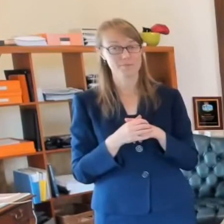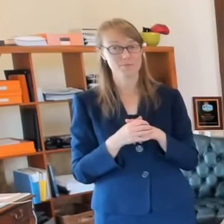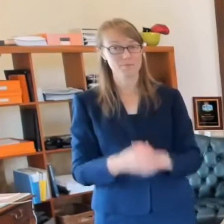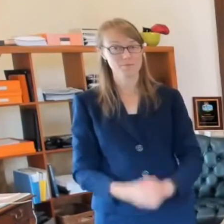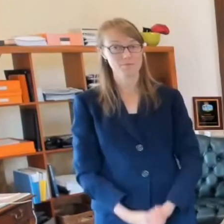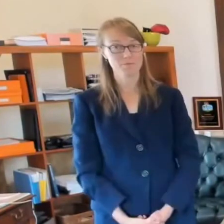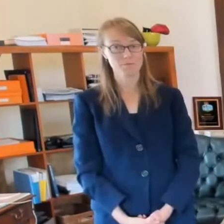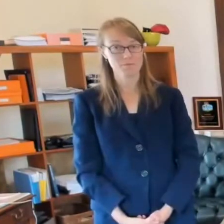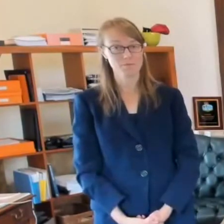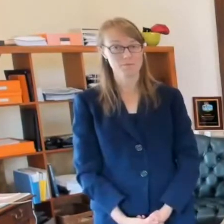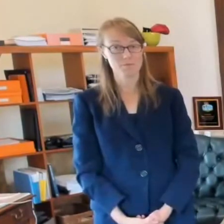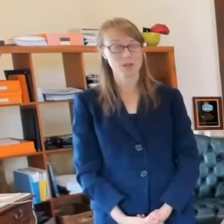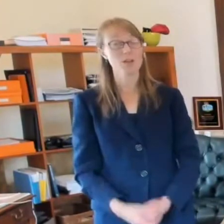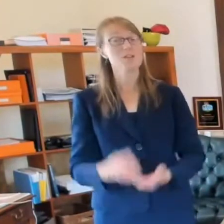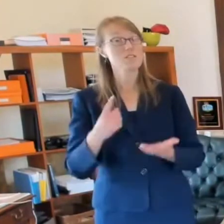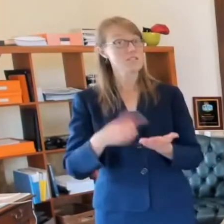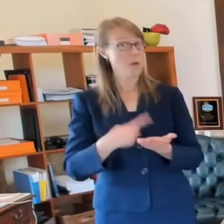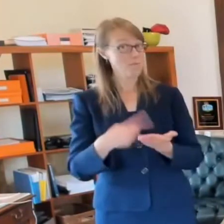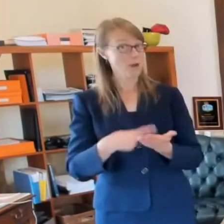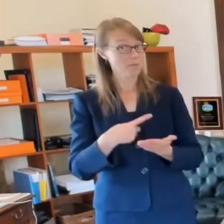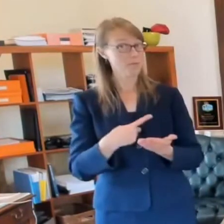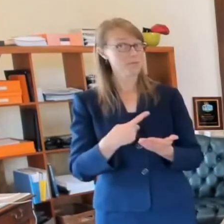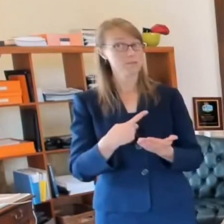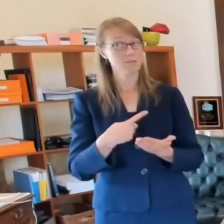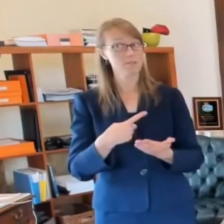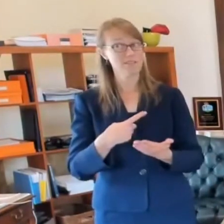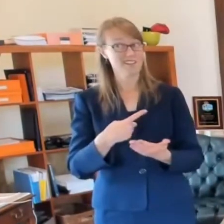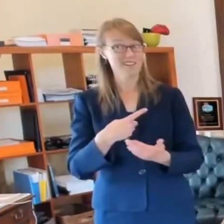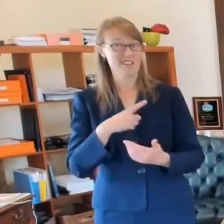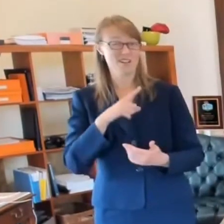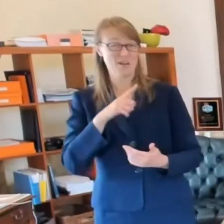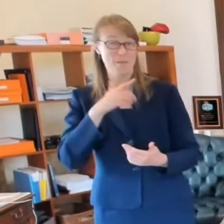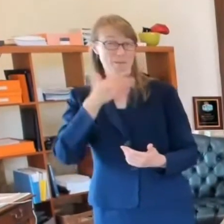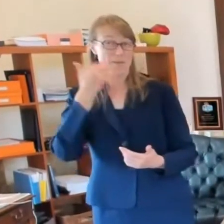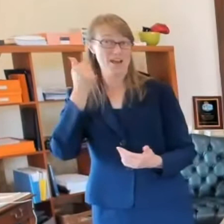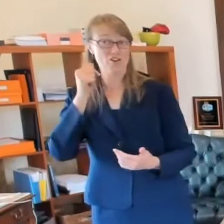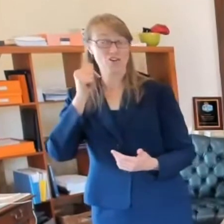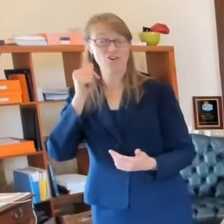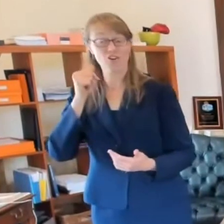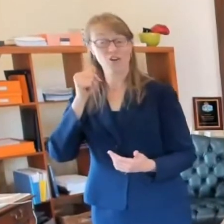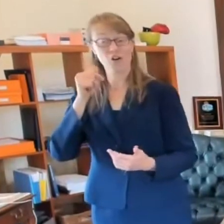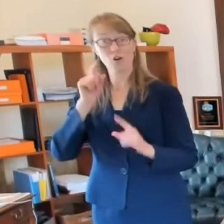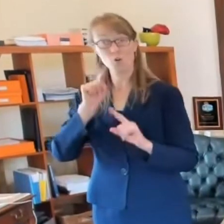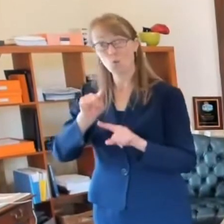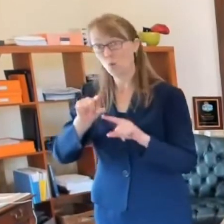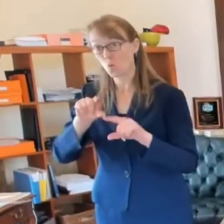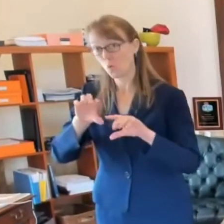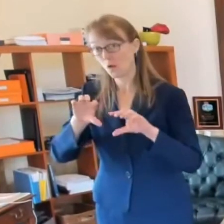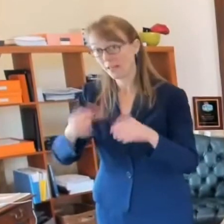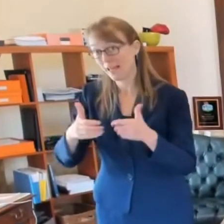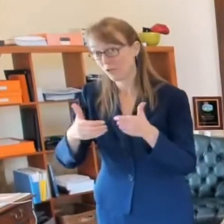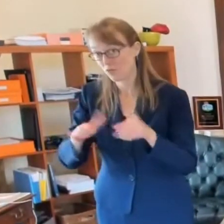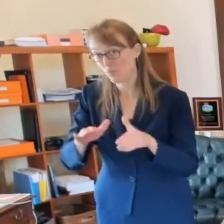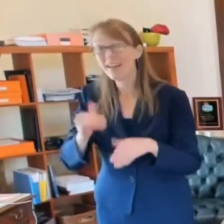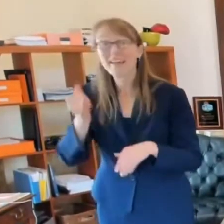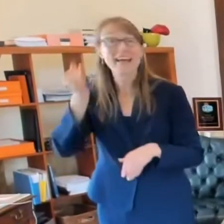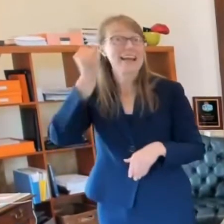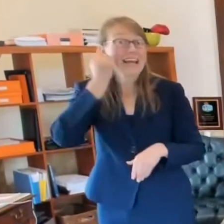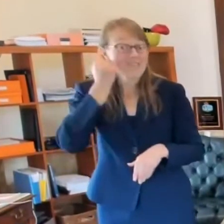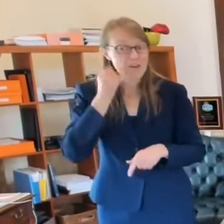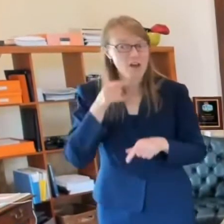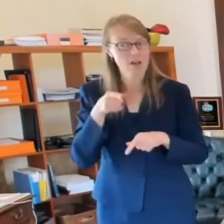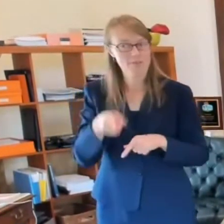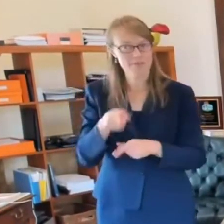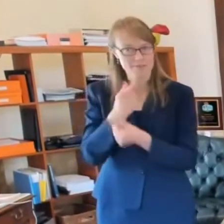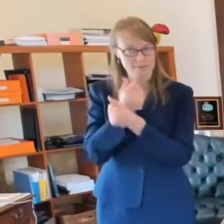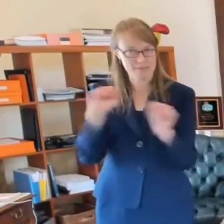is preferable if it can be done safely for both the students, the teachers, and the staff at the schools. And so small